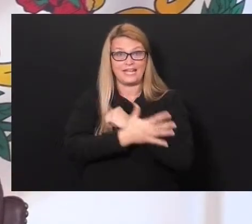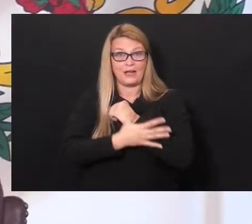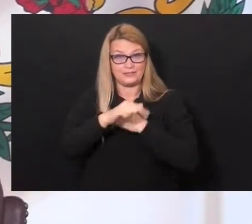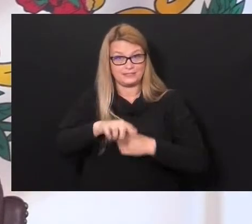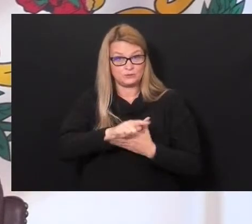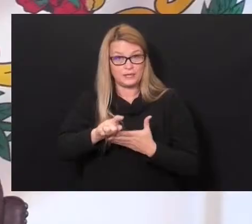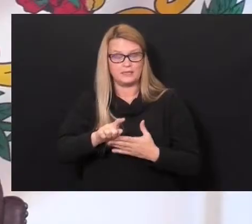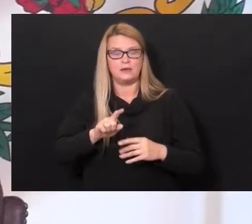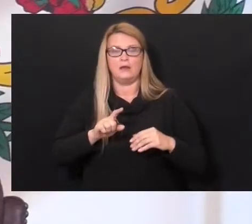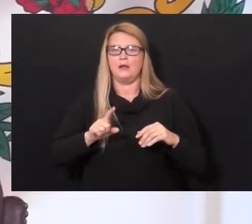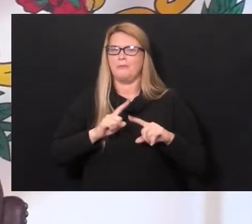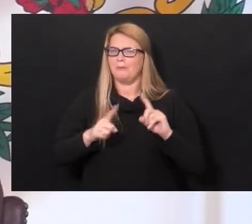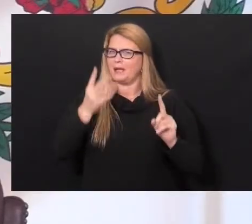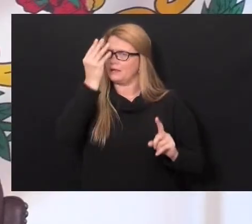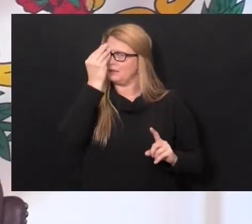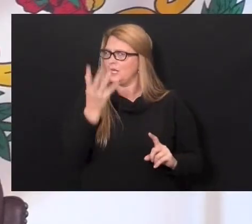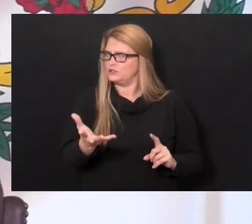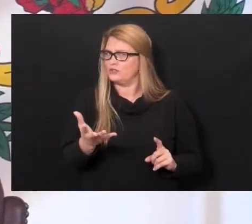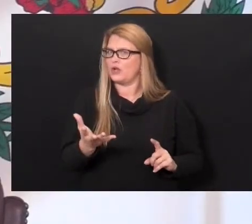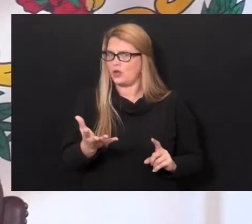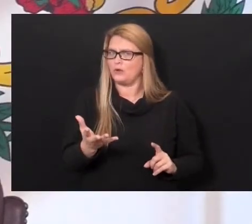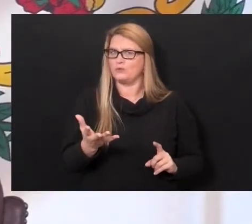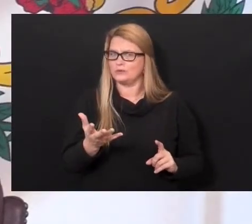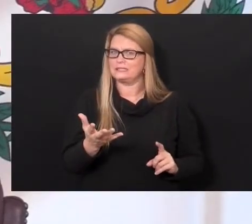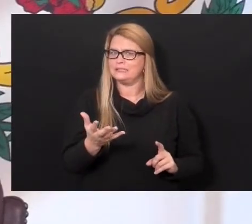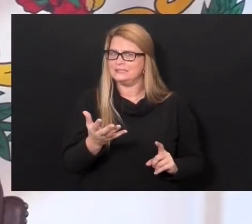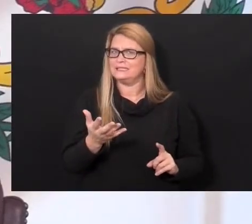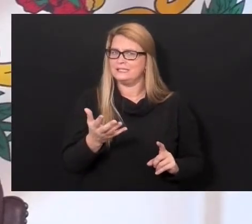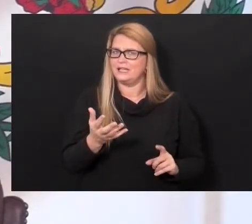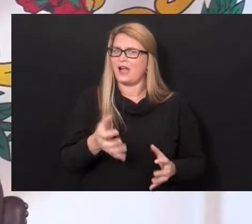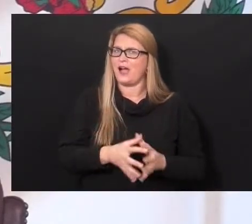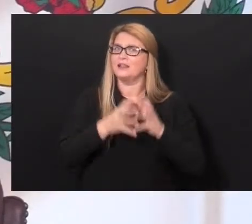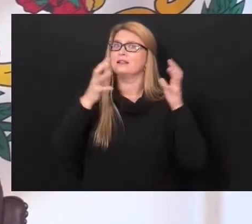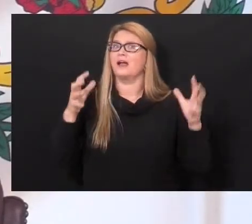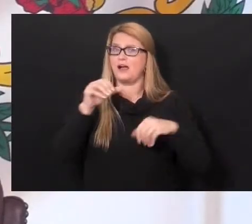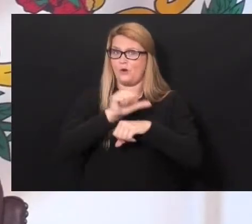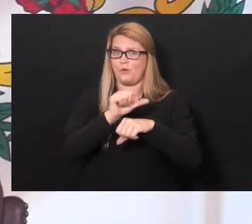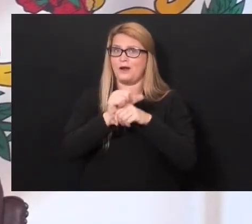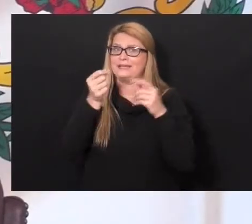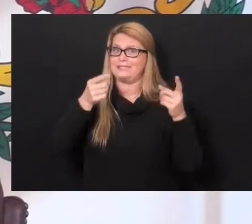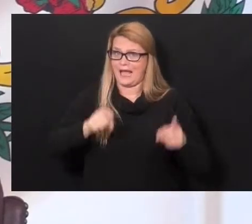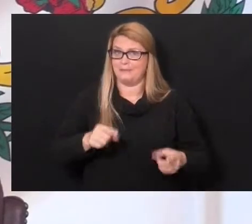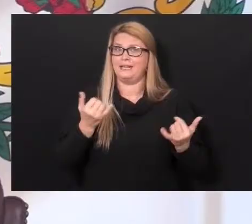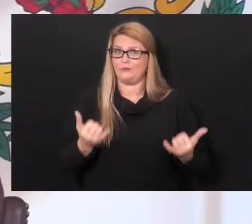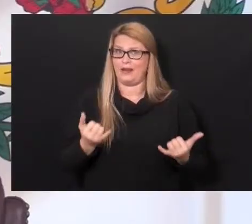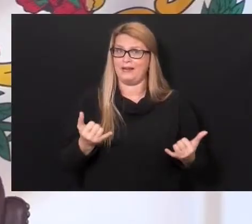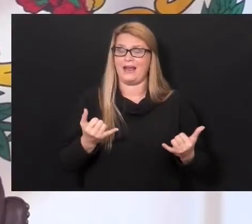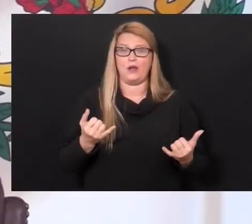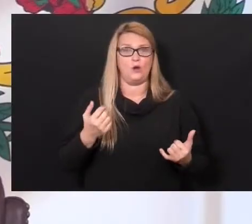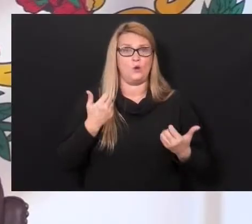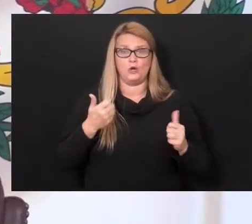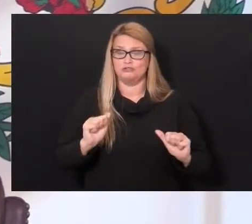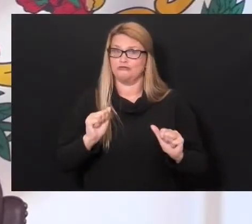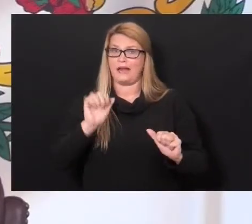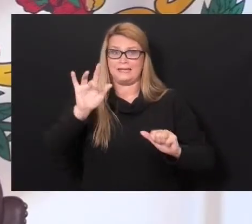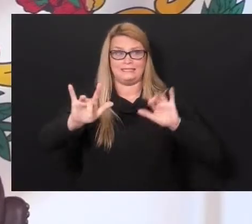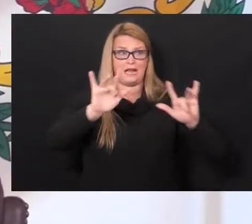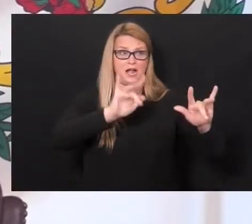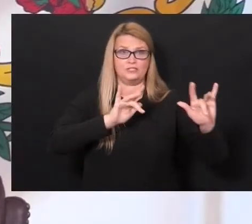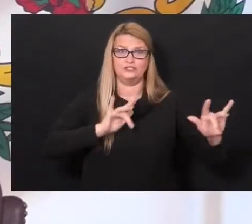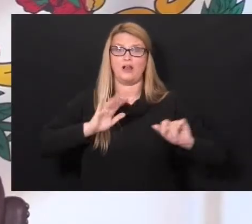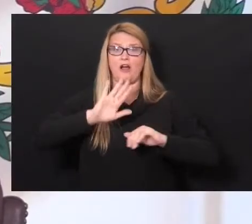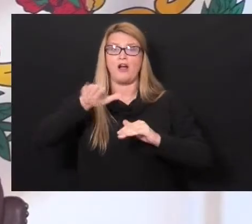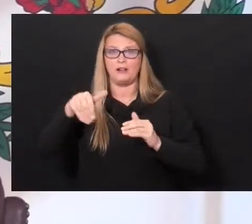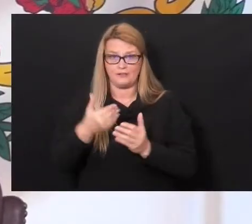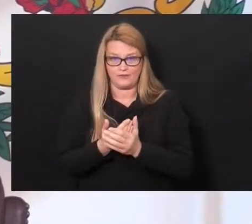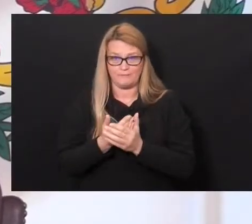know that there's a lot of work going on, and we're trying to get to every place, every nook and cranny. That's what